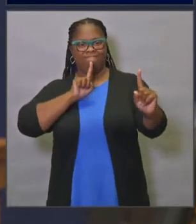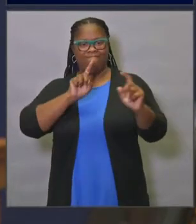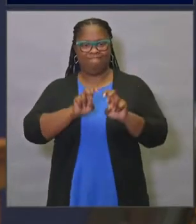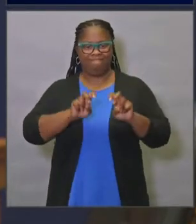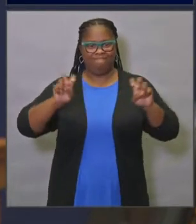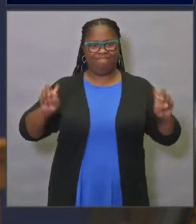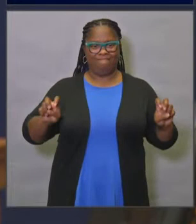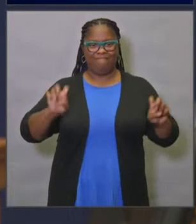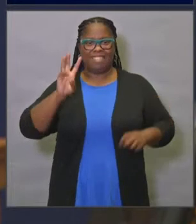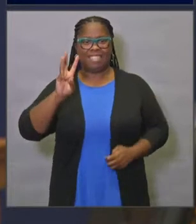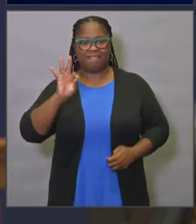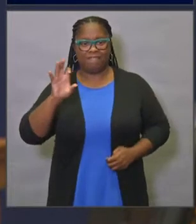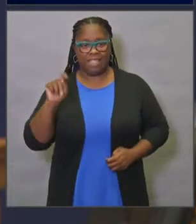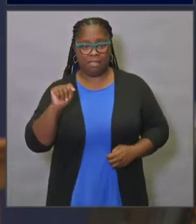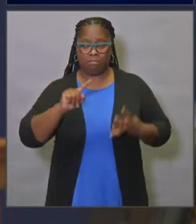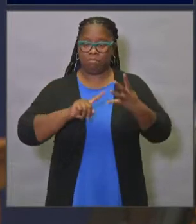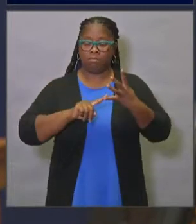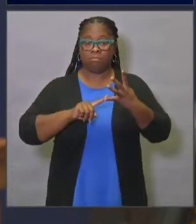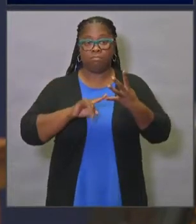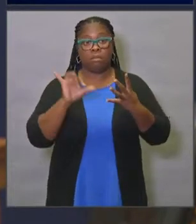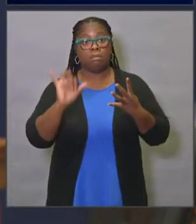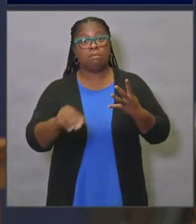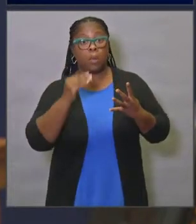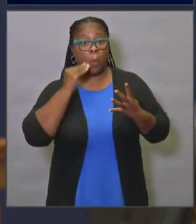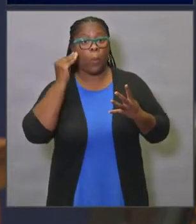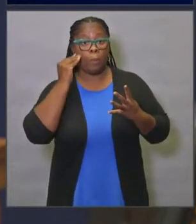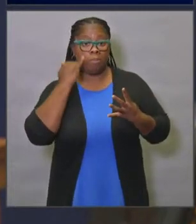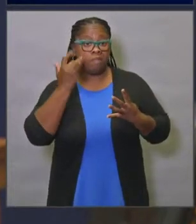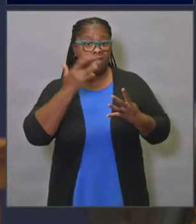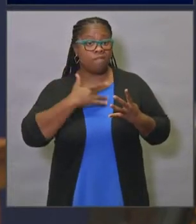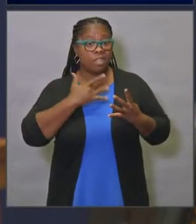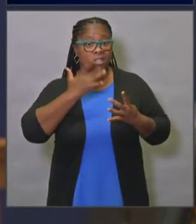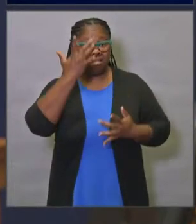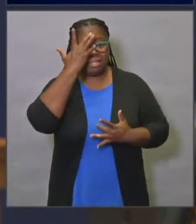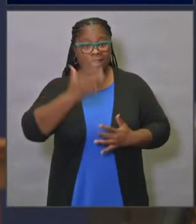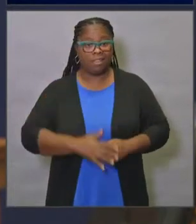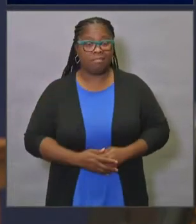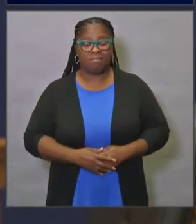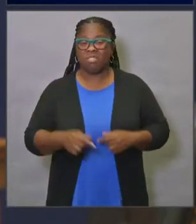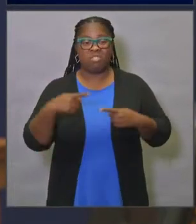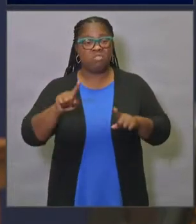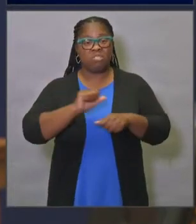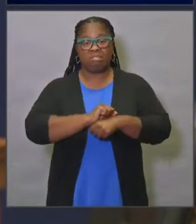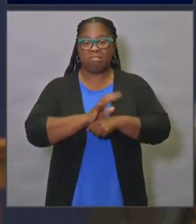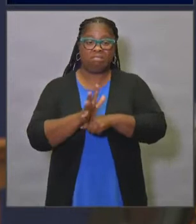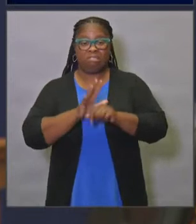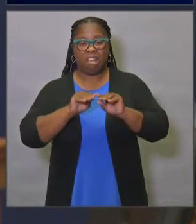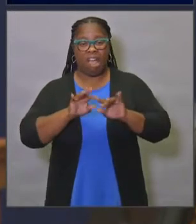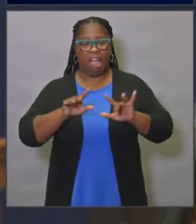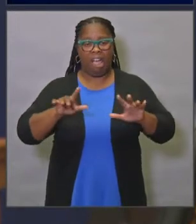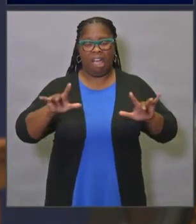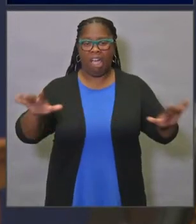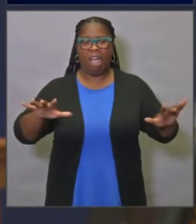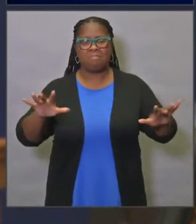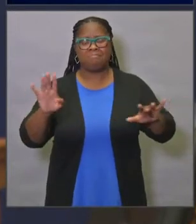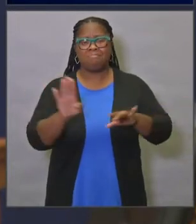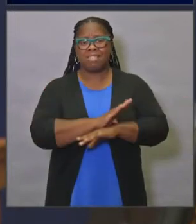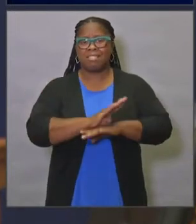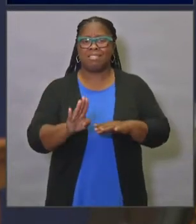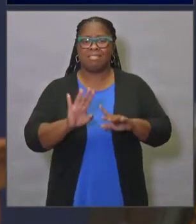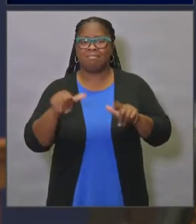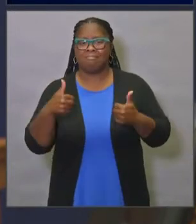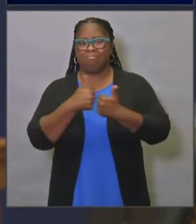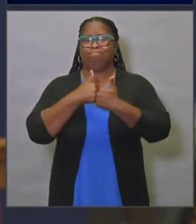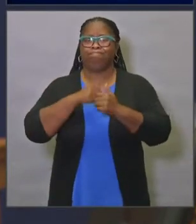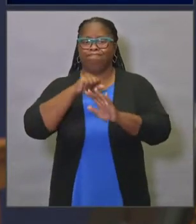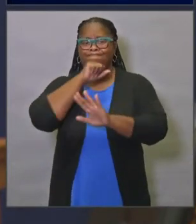ill. As we've navigated this pandemic, businesses have overcome serious challenges. To assist them during this